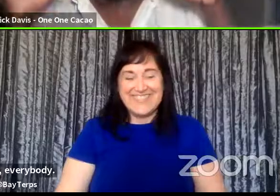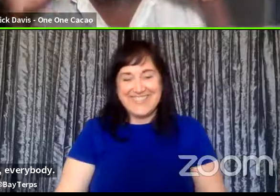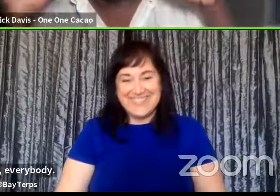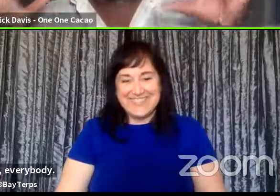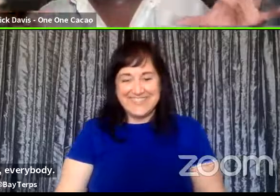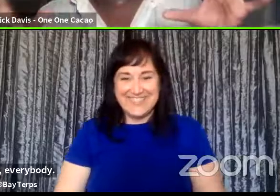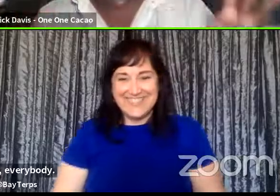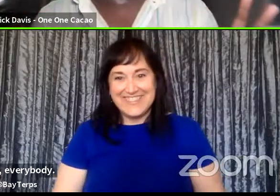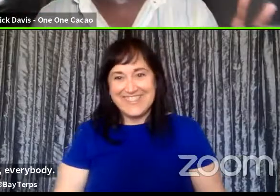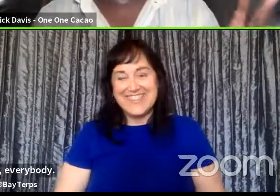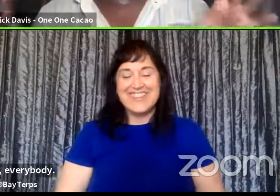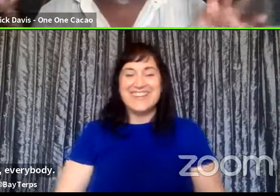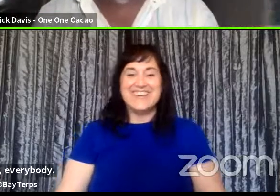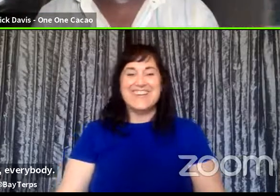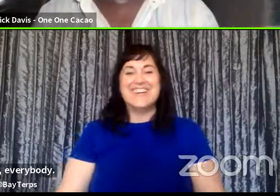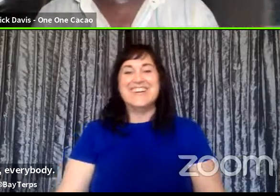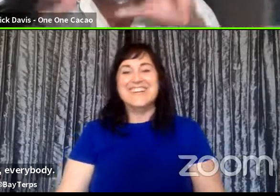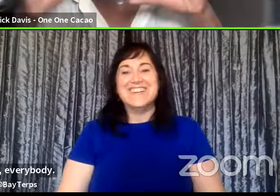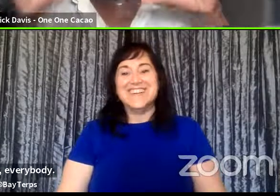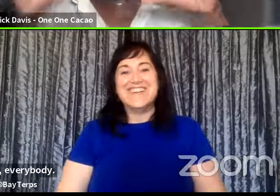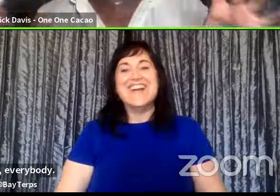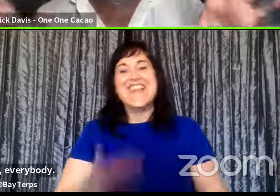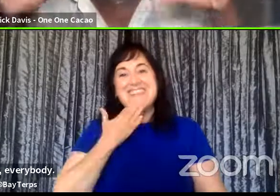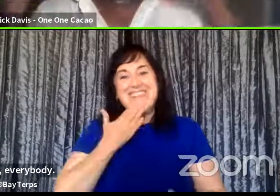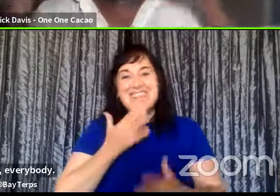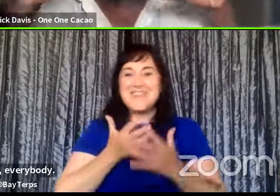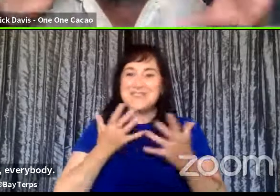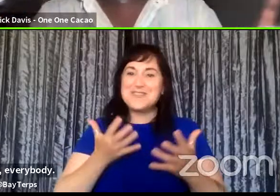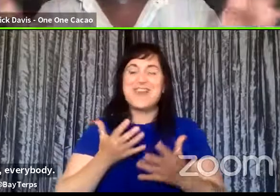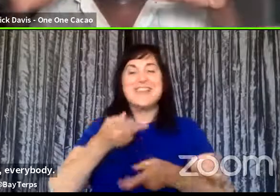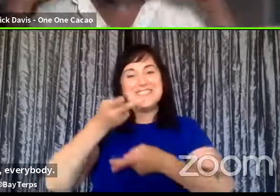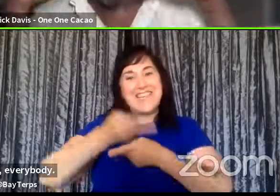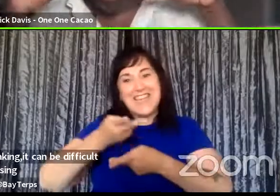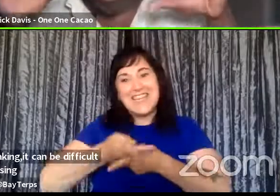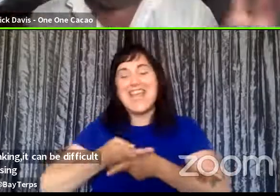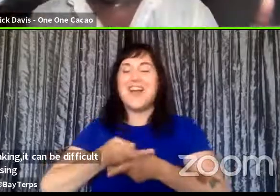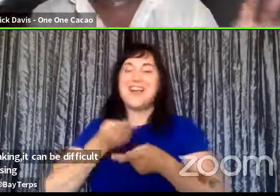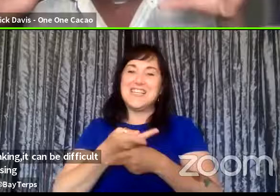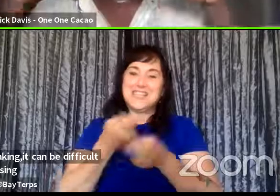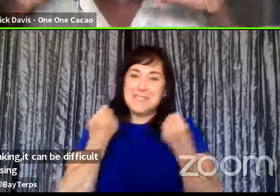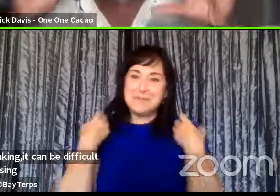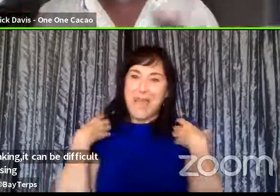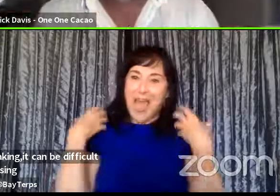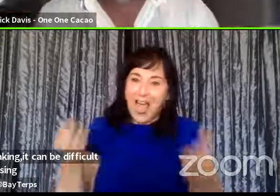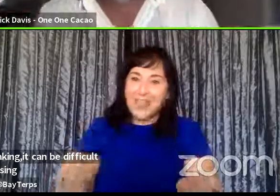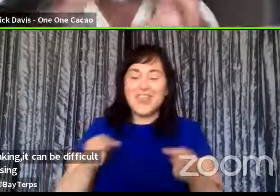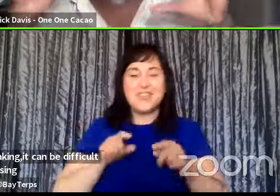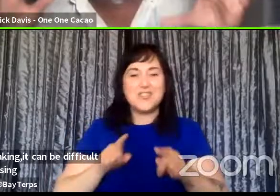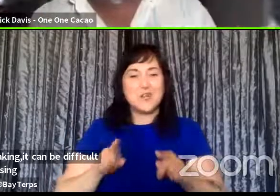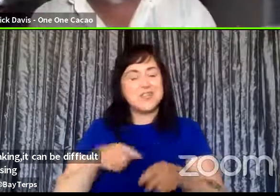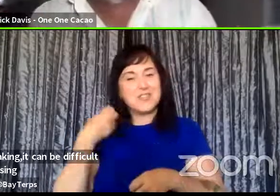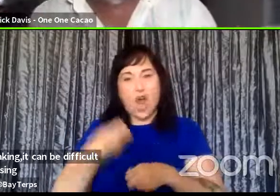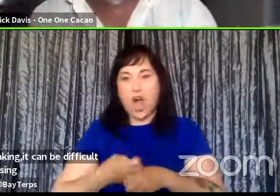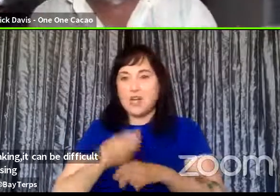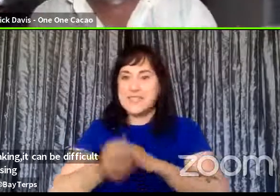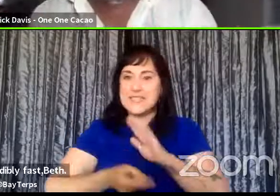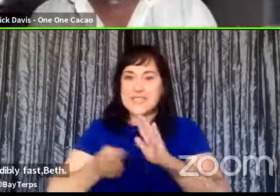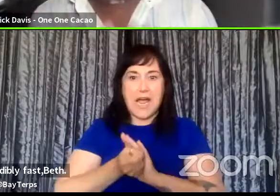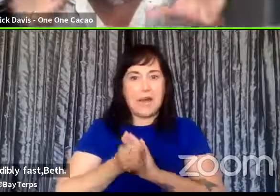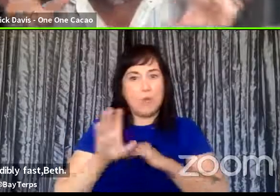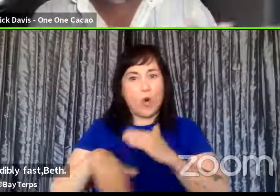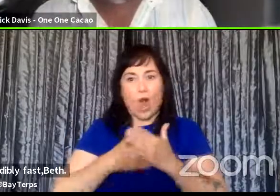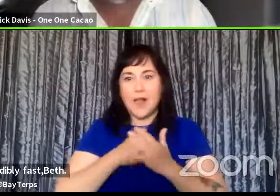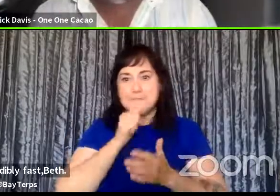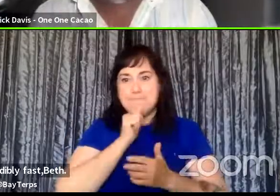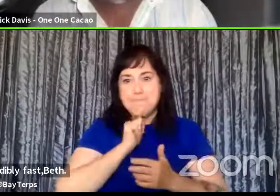So thank you so much, everybody. Please stay well. Please stay healthy during this particularly difficult time, which we're all having to deal with.